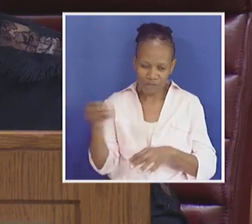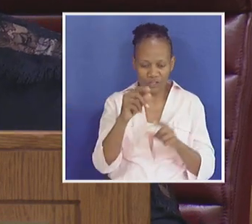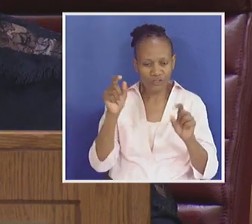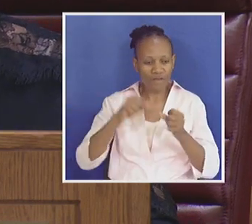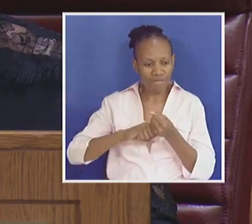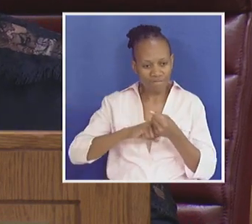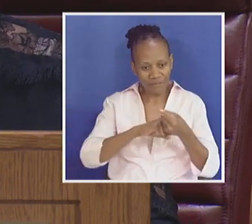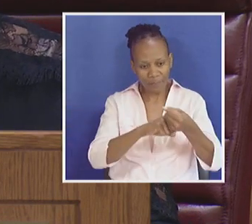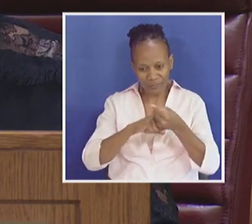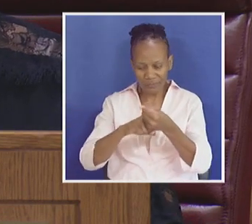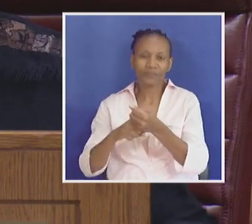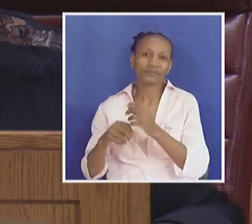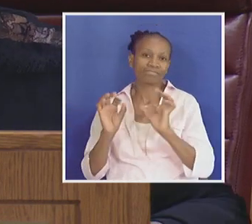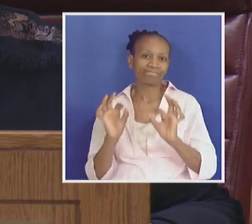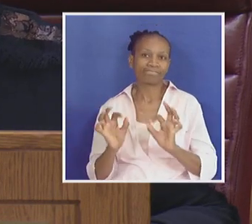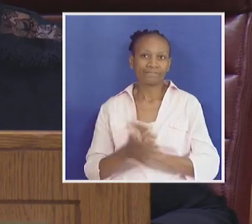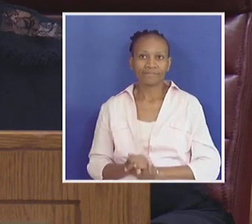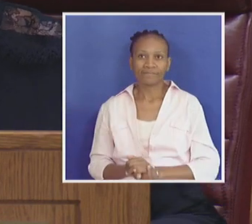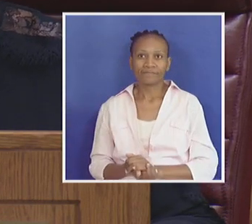voted in the affirmative,